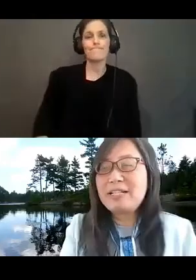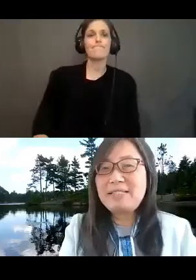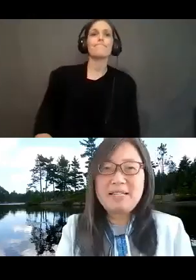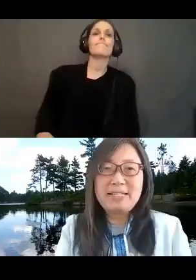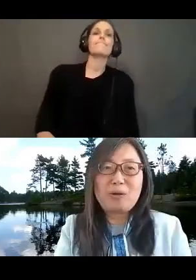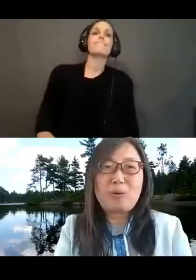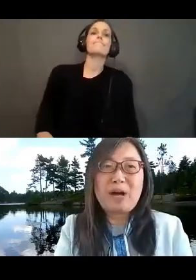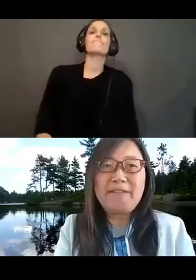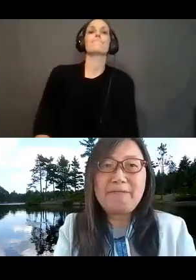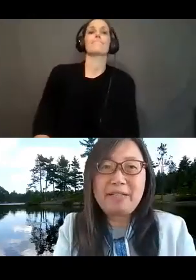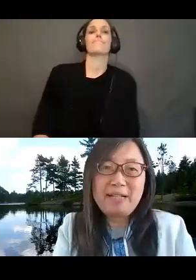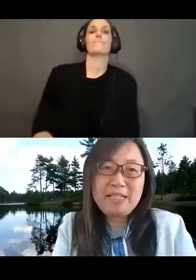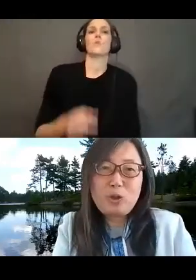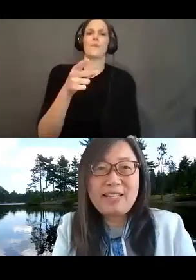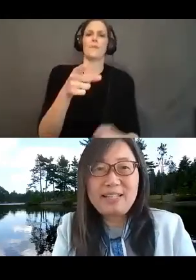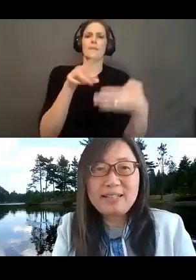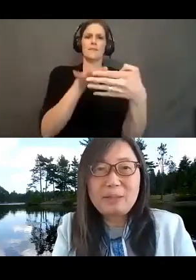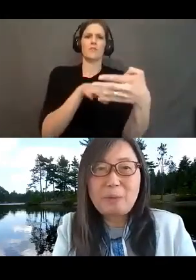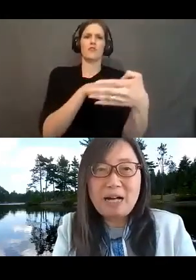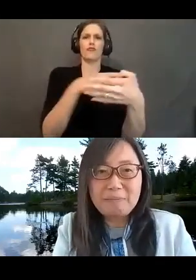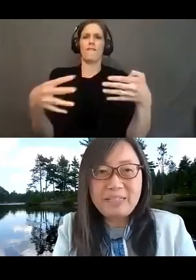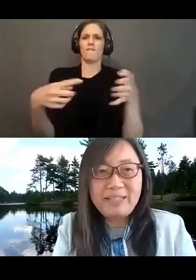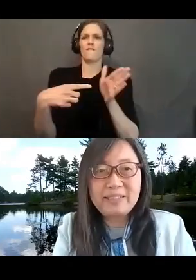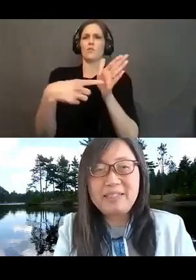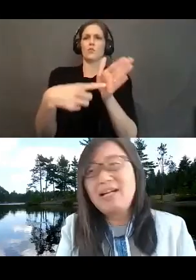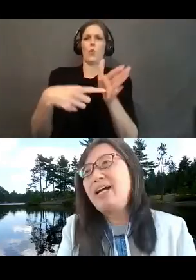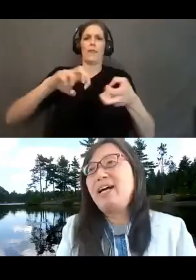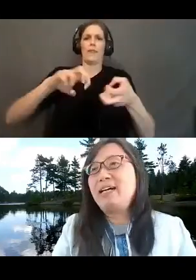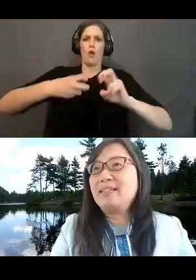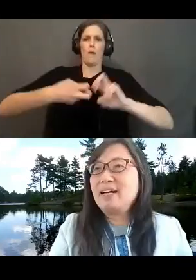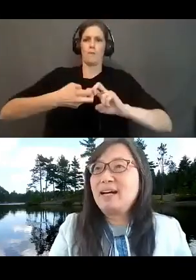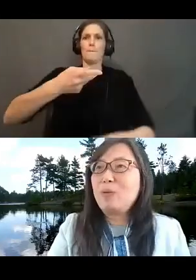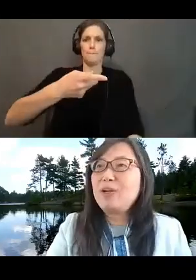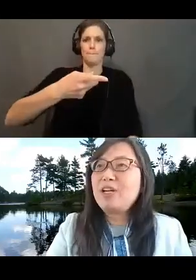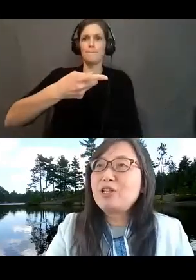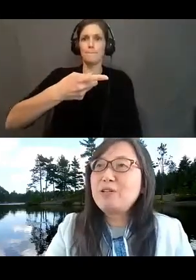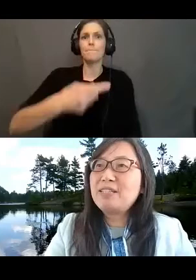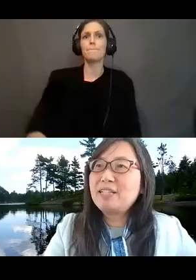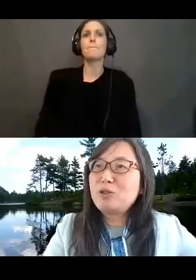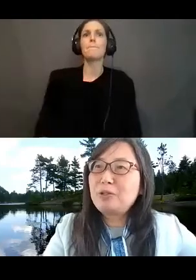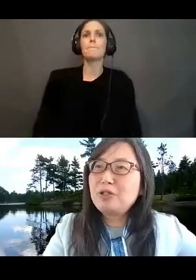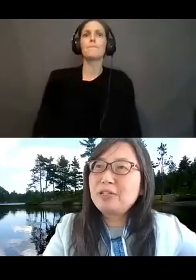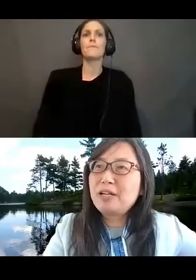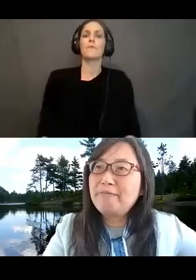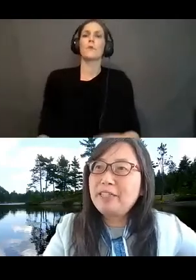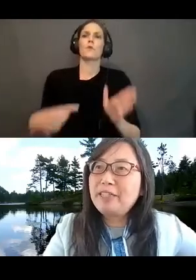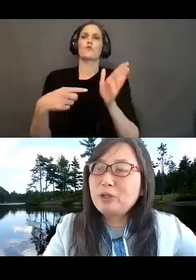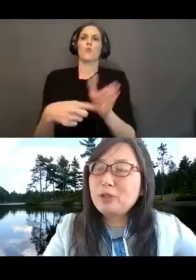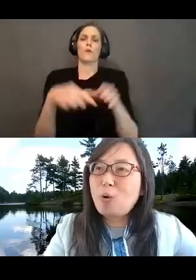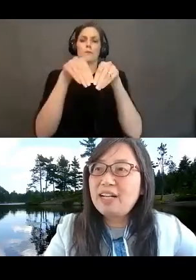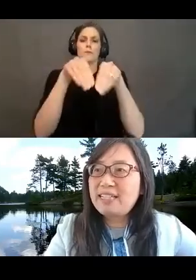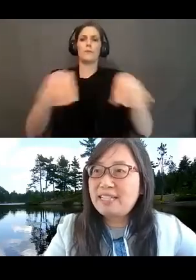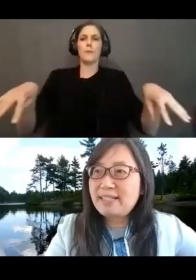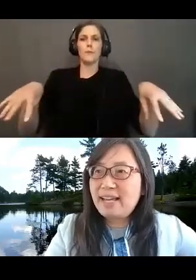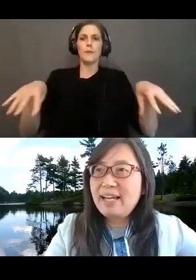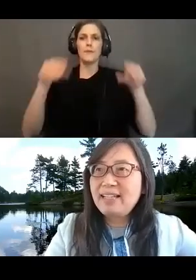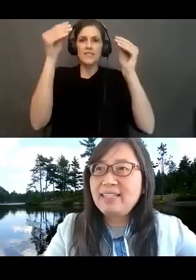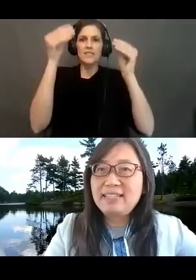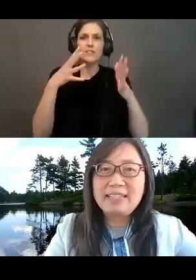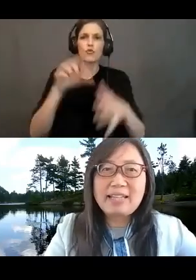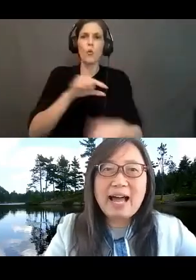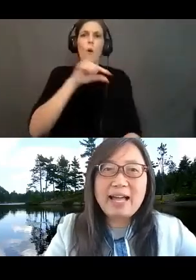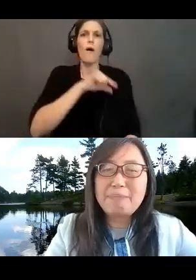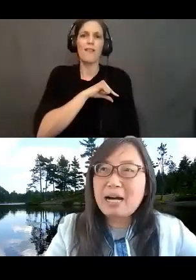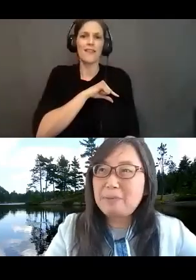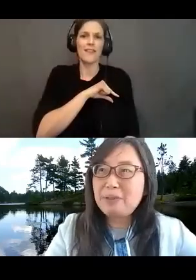So this is a graph illustrating the problem here. And we are showing the distribution of teacher quality, say, in